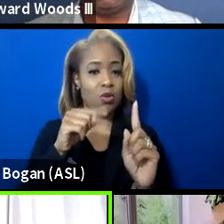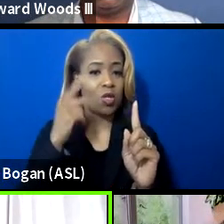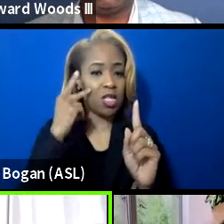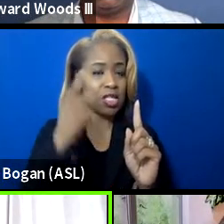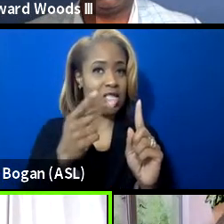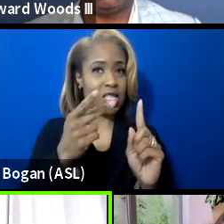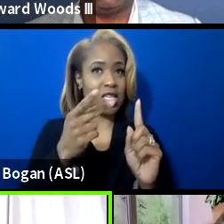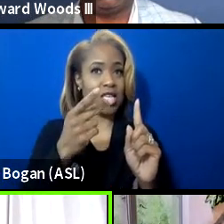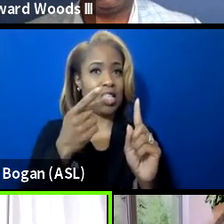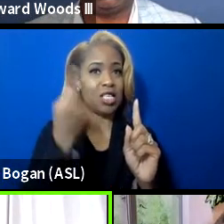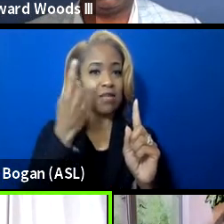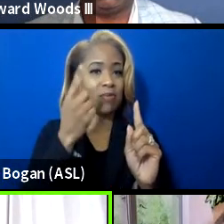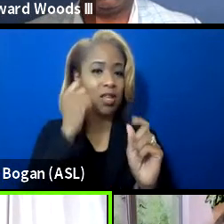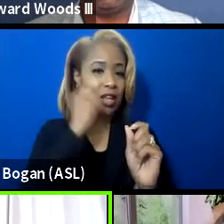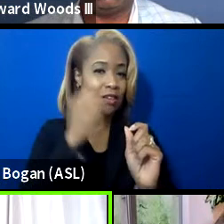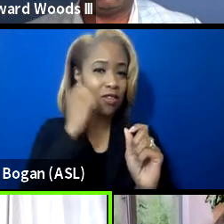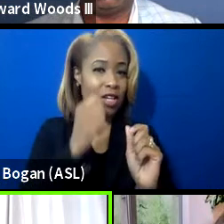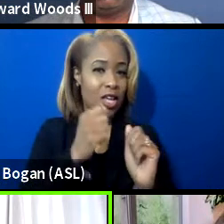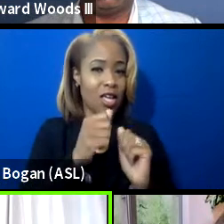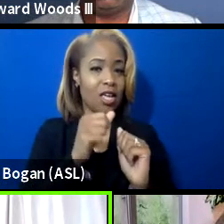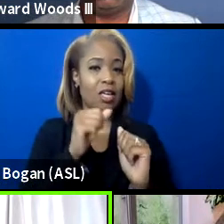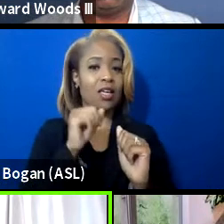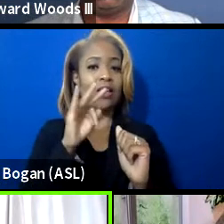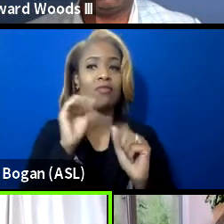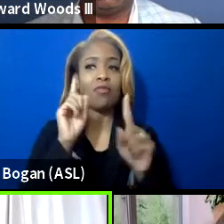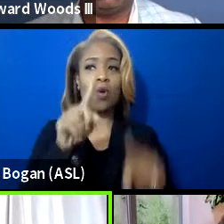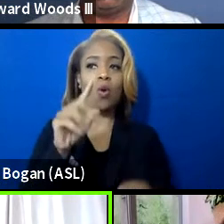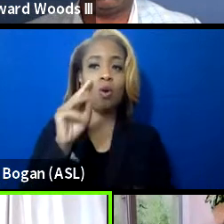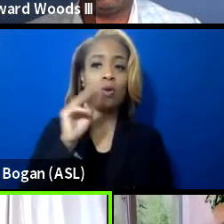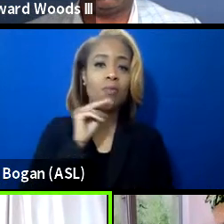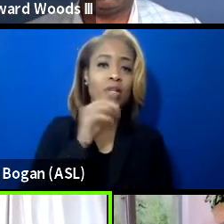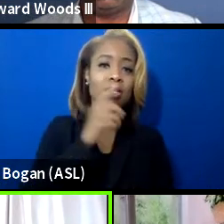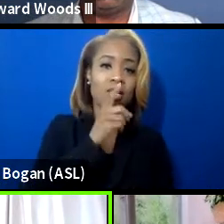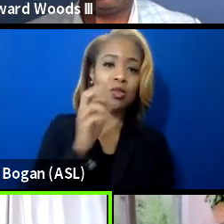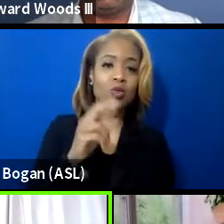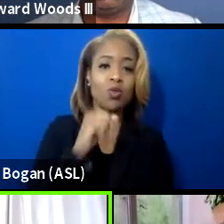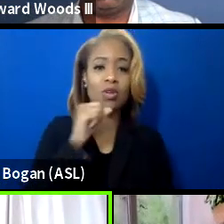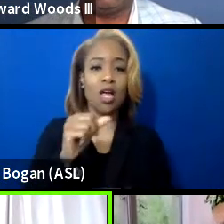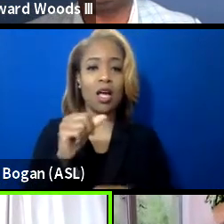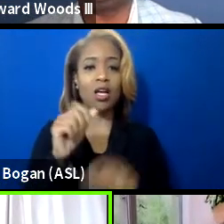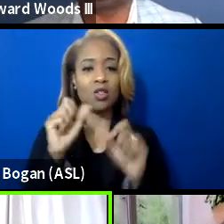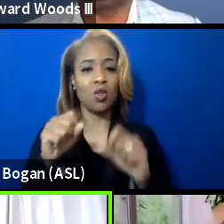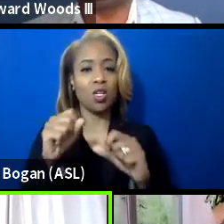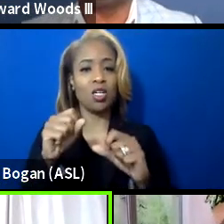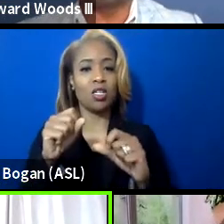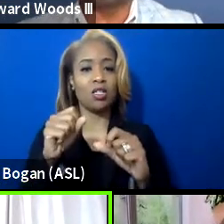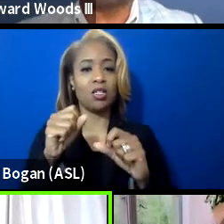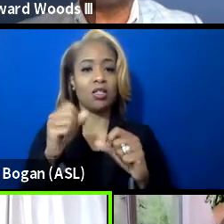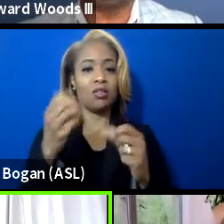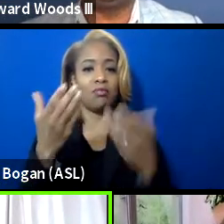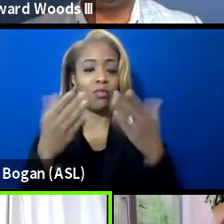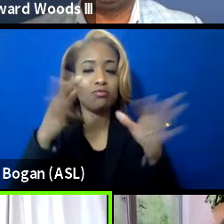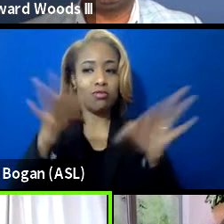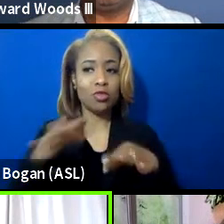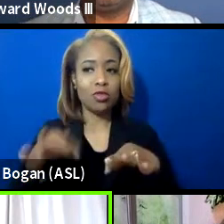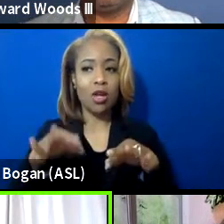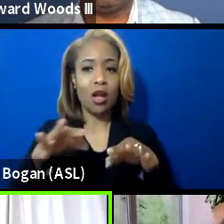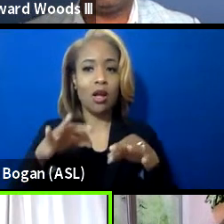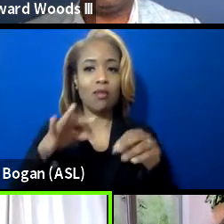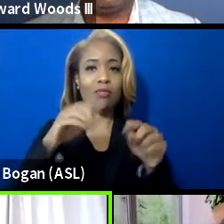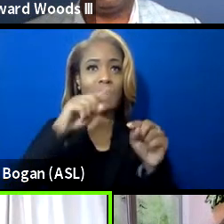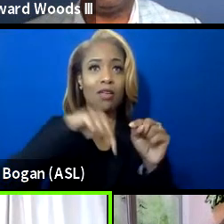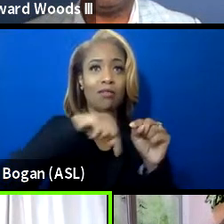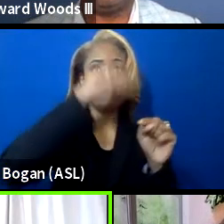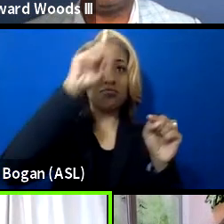day, whether you go to McDonald's or not, like you can describe and probably draw the golden arches. So I think the idea here is